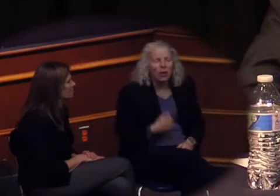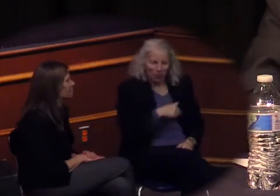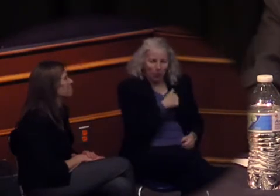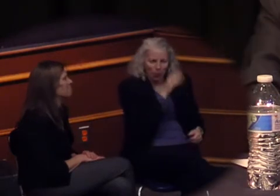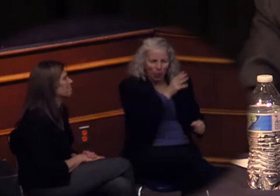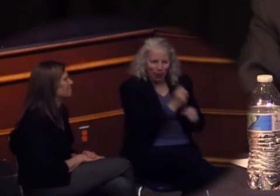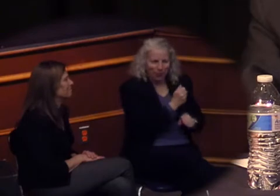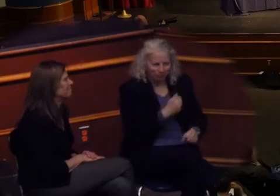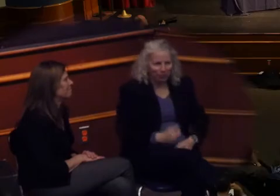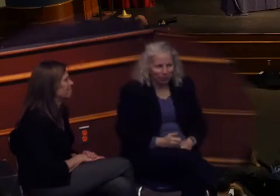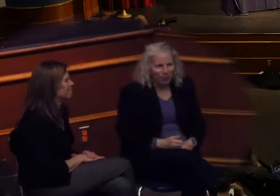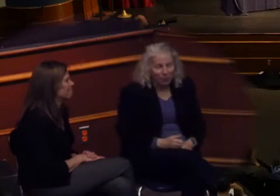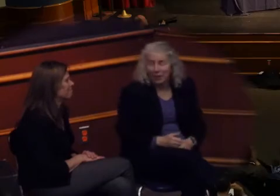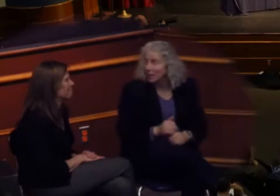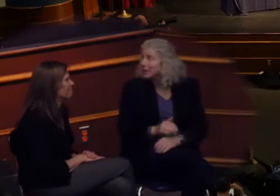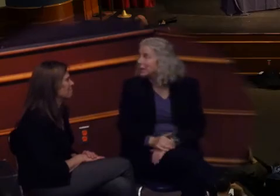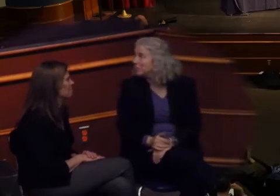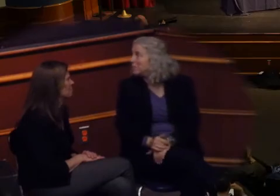win.